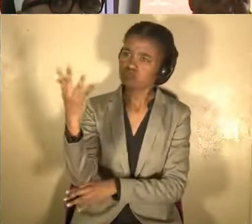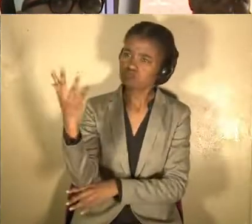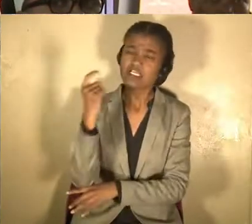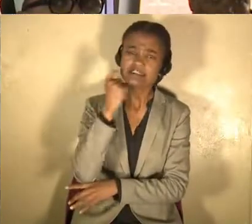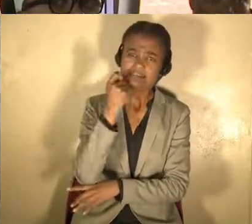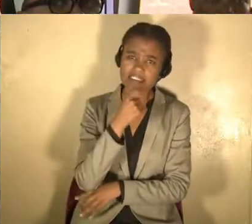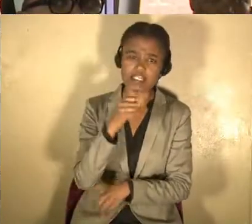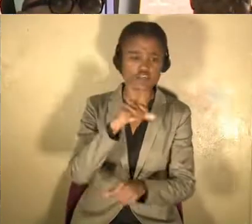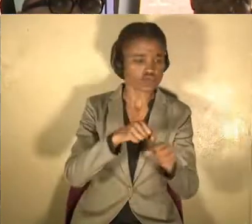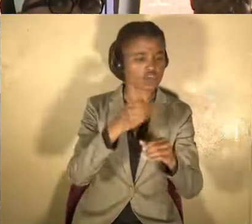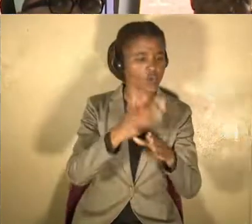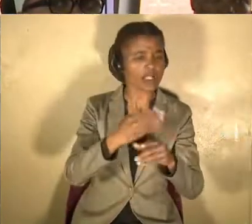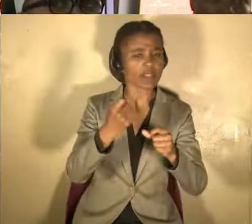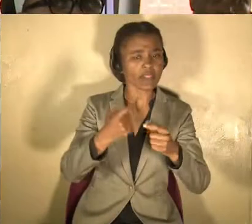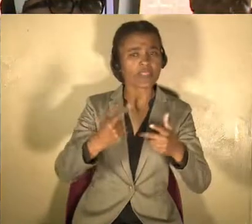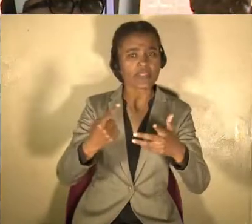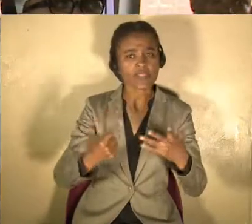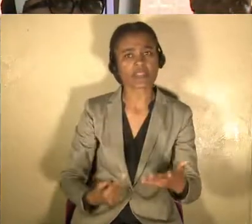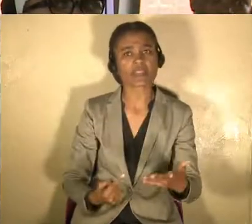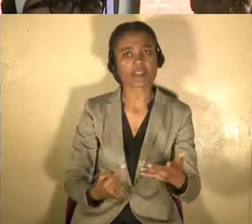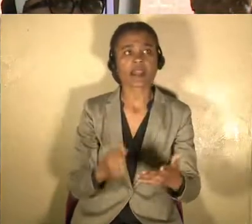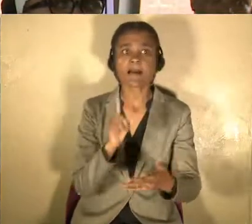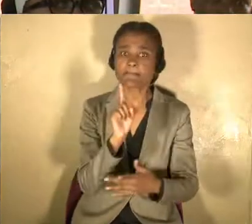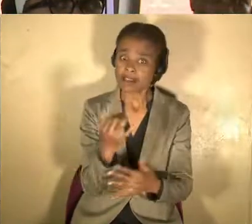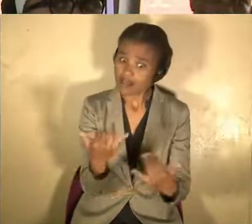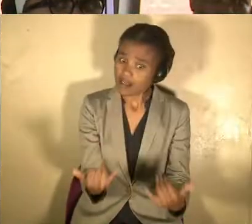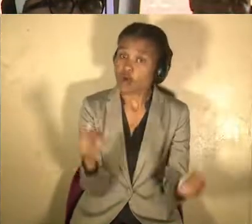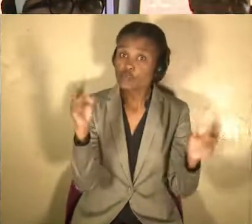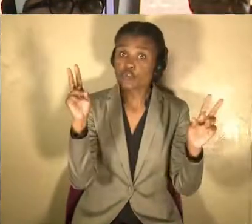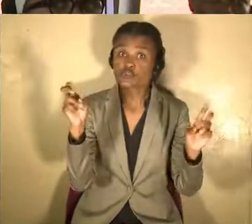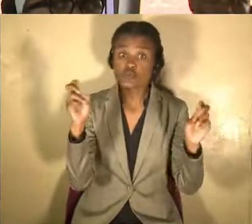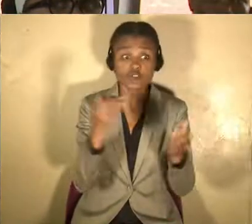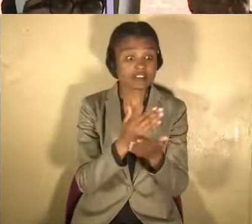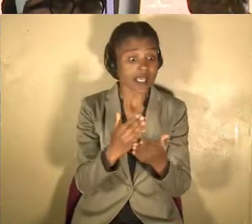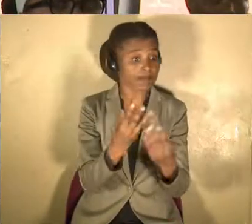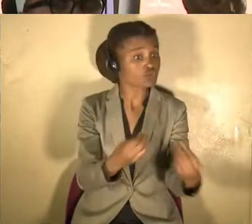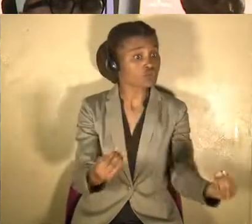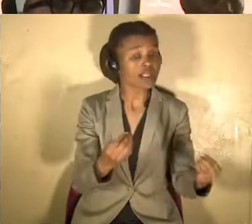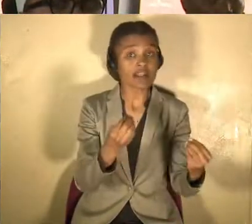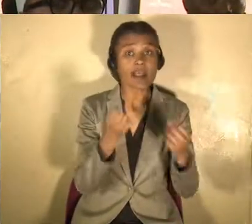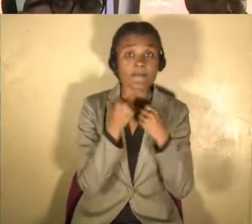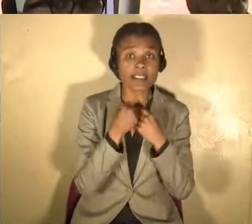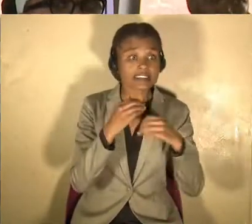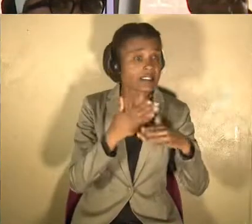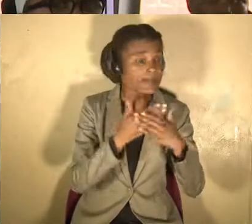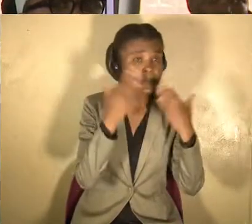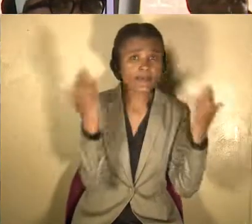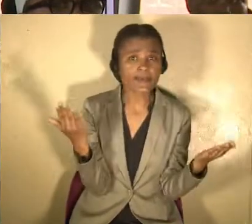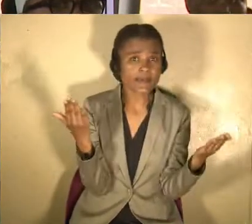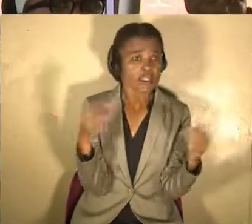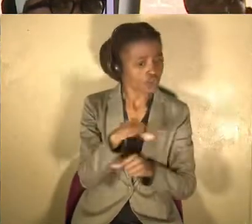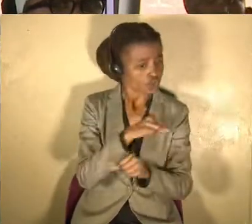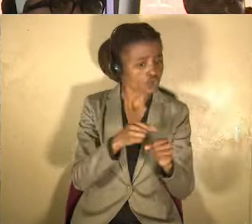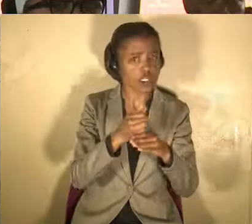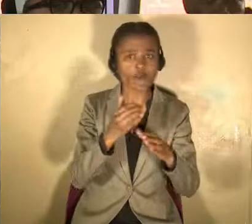ku primary la uthola khona ama orphan and so on. You don't get ama social worker. That's the problem